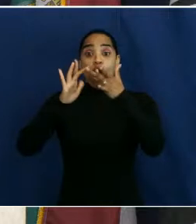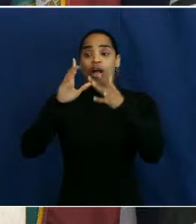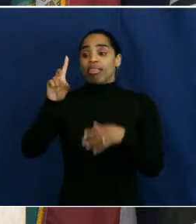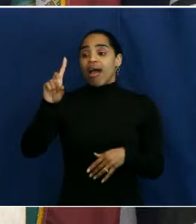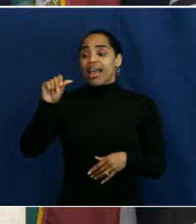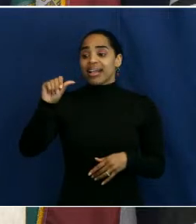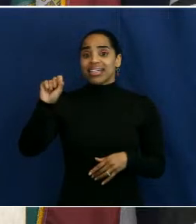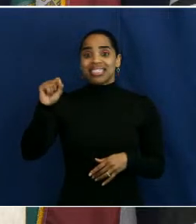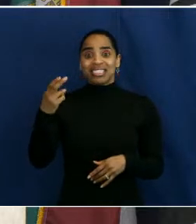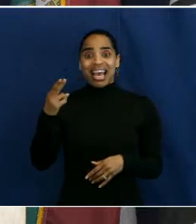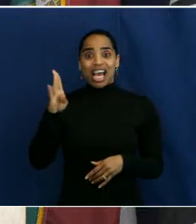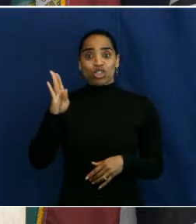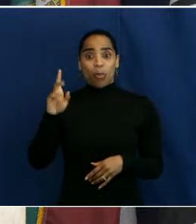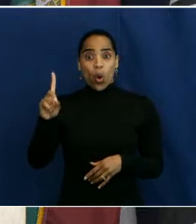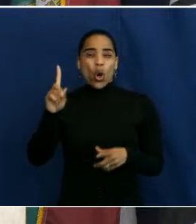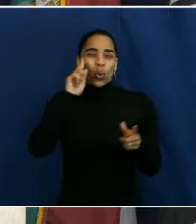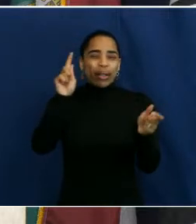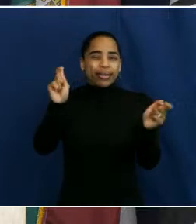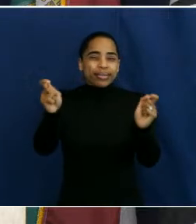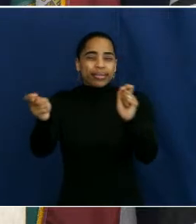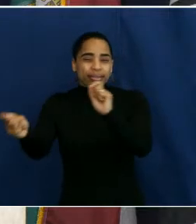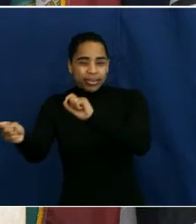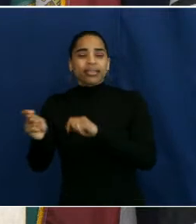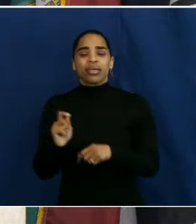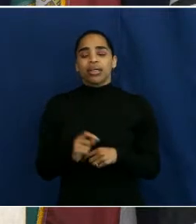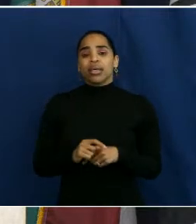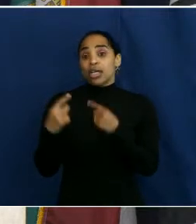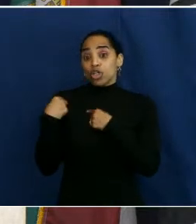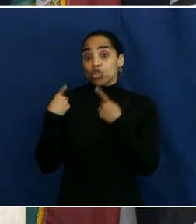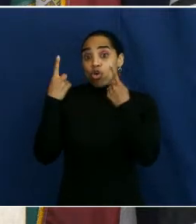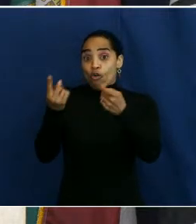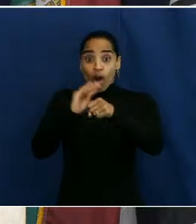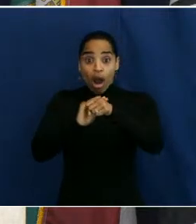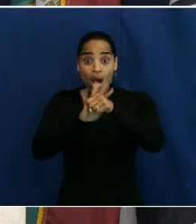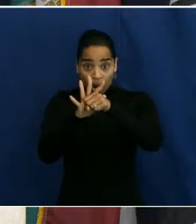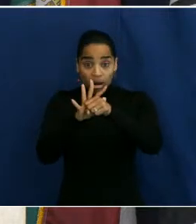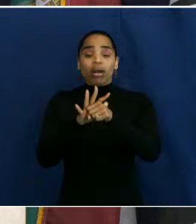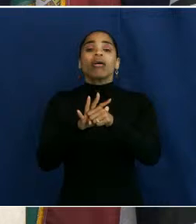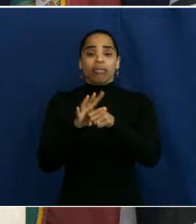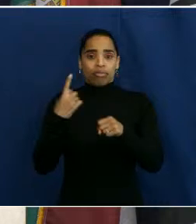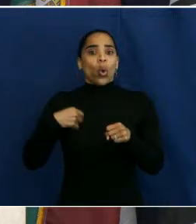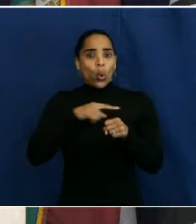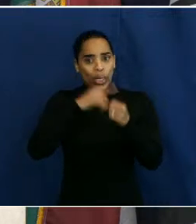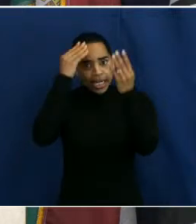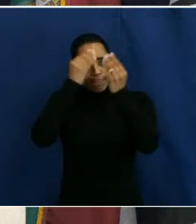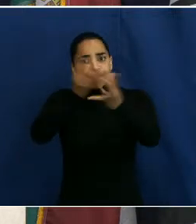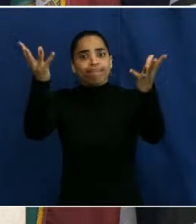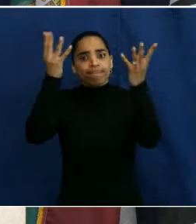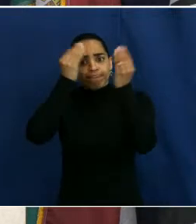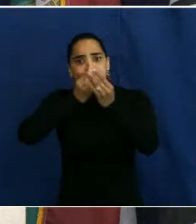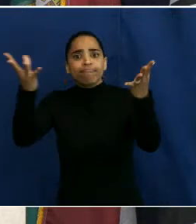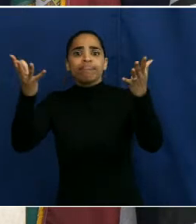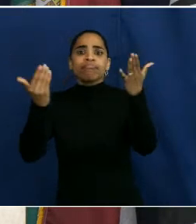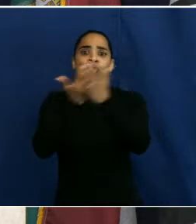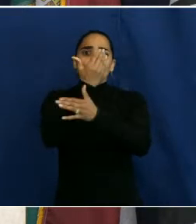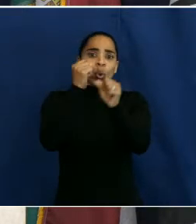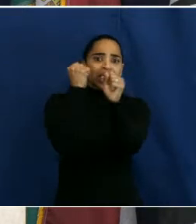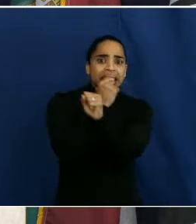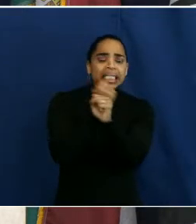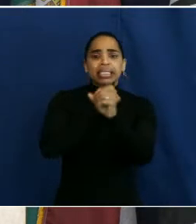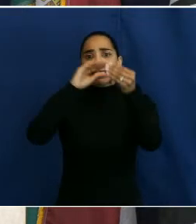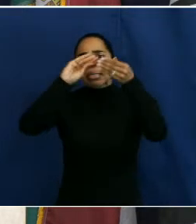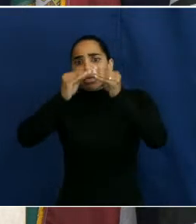vaccine dashboard. And throughout the pandemic, we've tried to share a lot of information, be very transparent about the information and data we